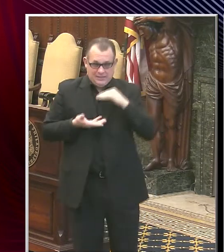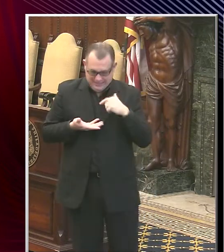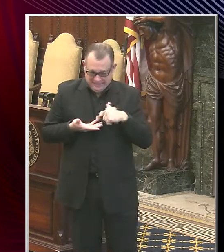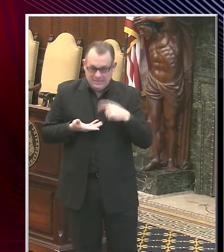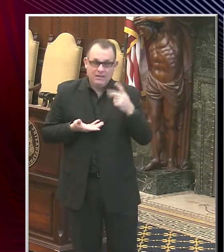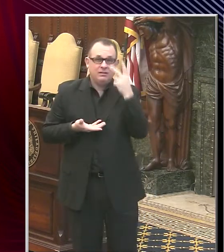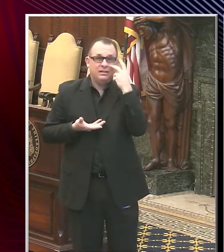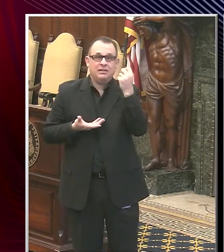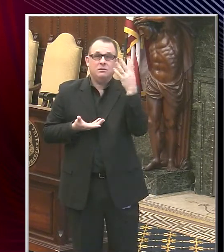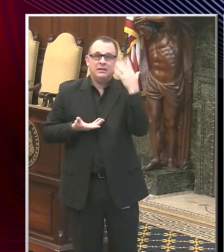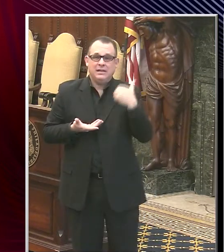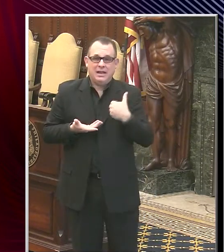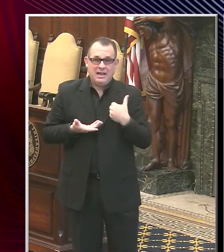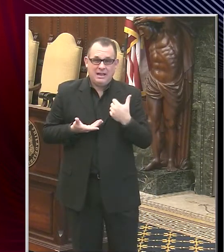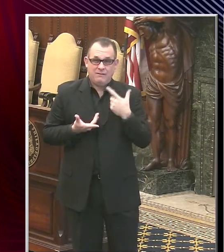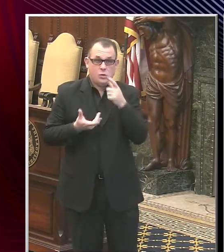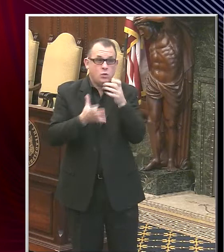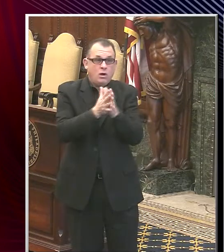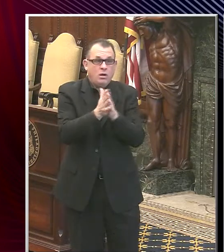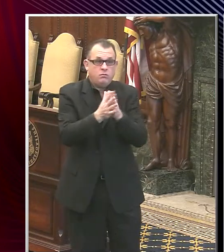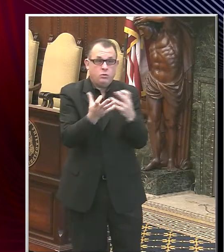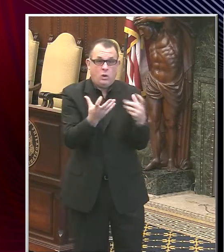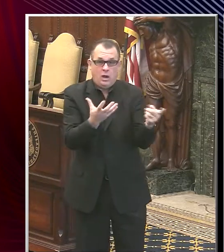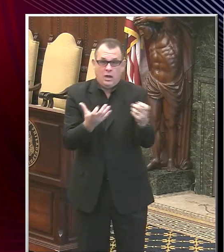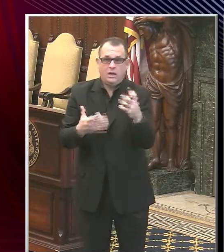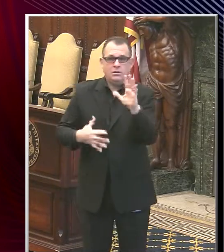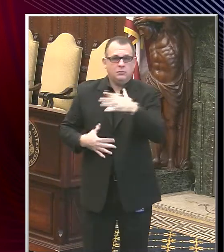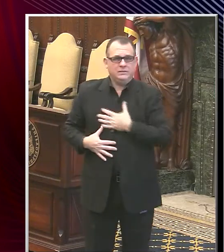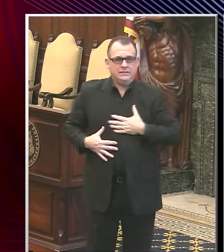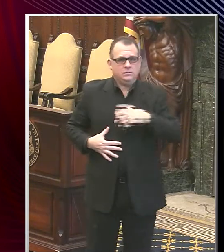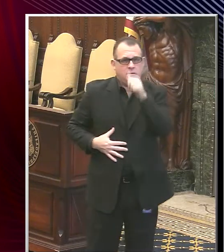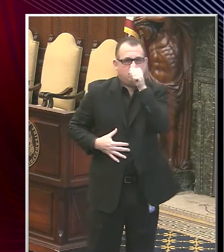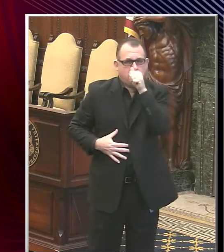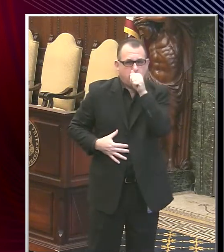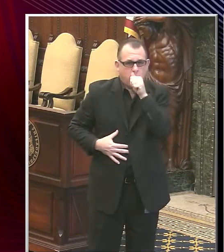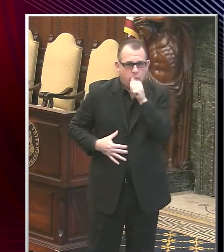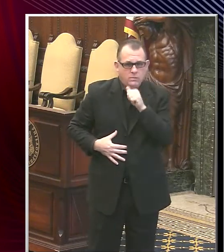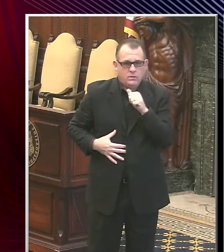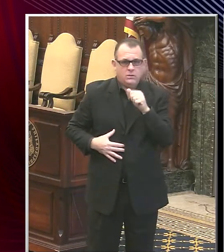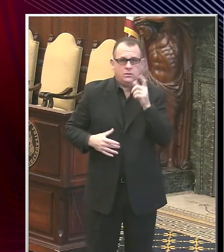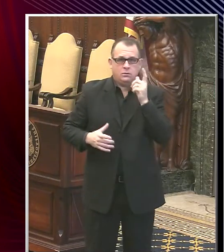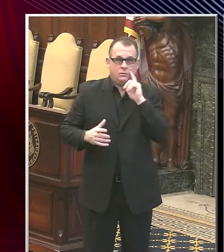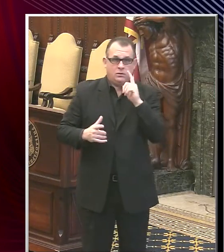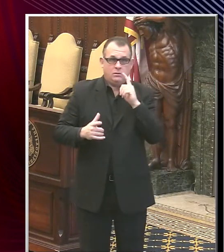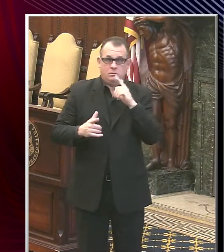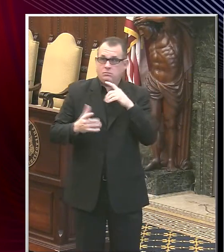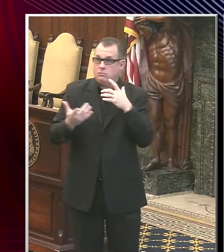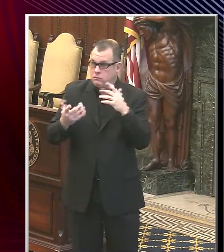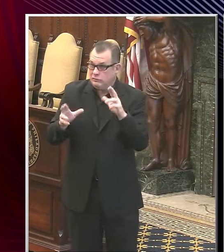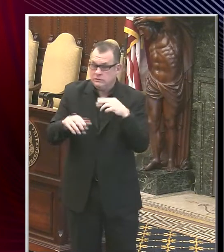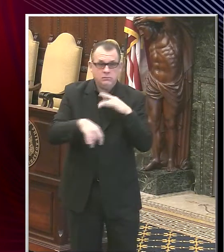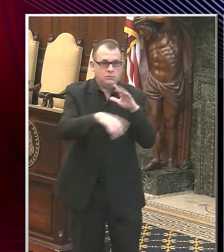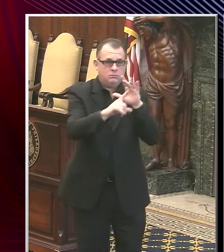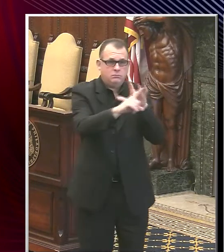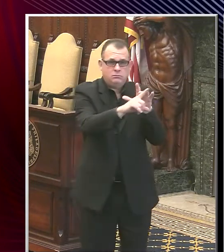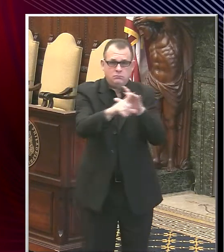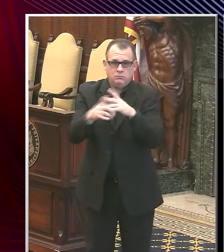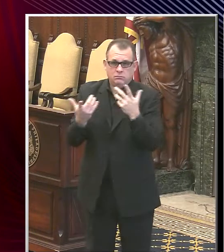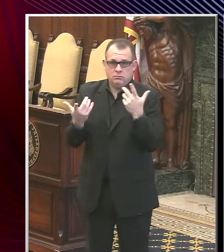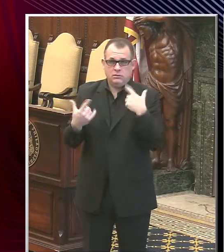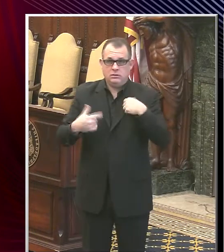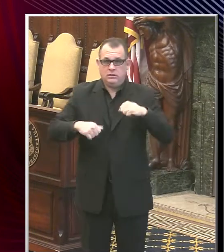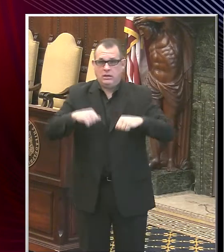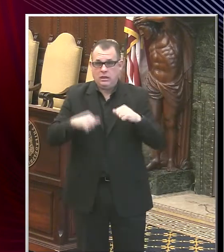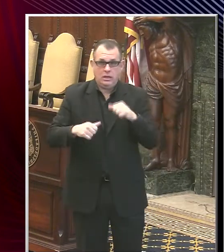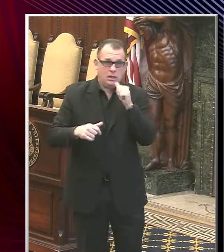get to everyone. So for everyone who's eager, we ask you just to be patient. We'll get to you as soon as we can. For those people who are